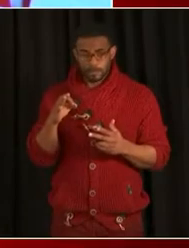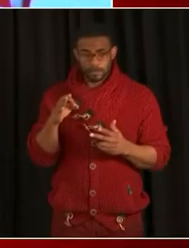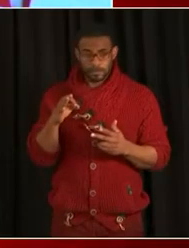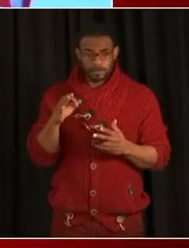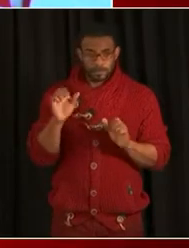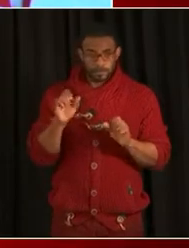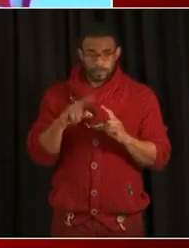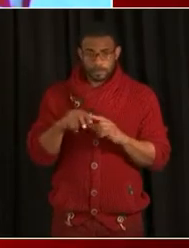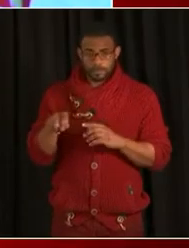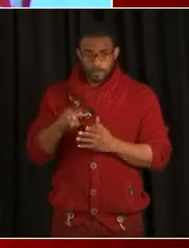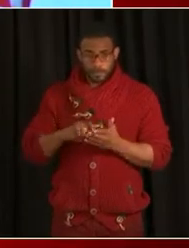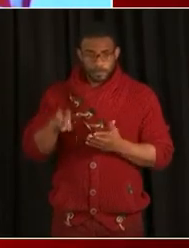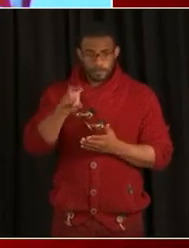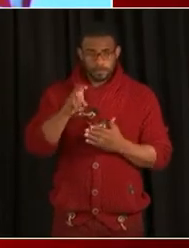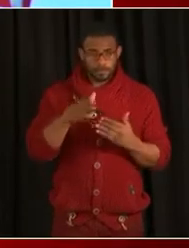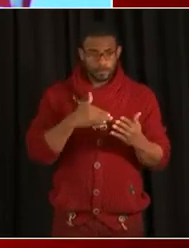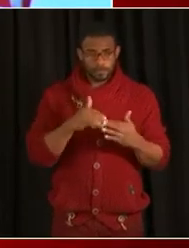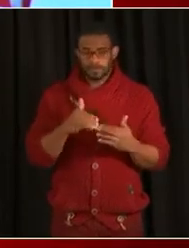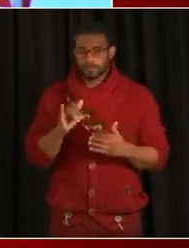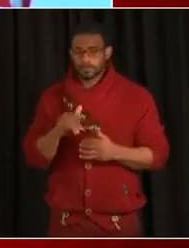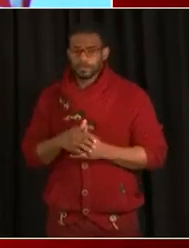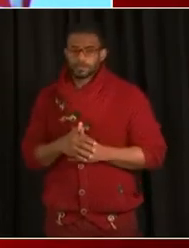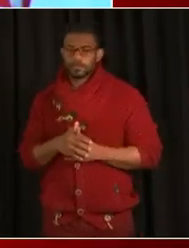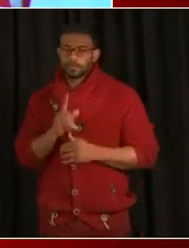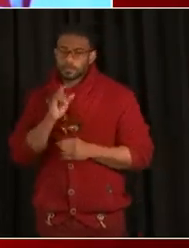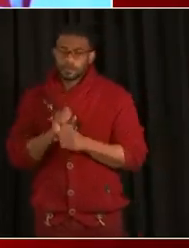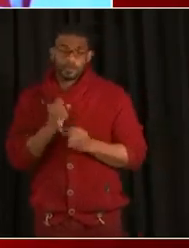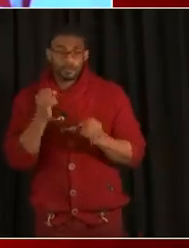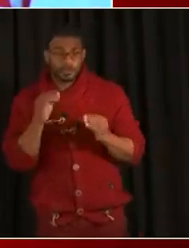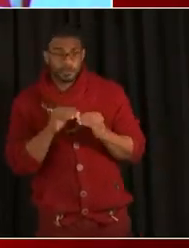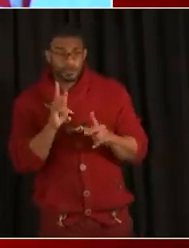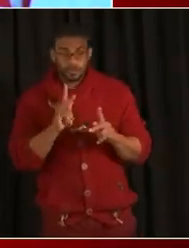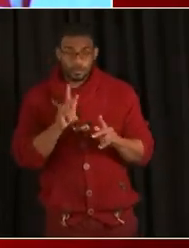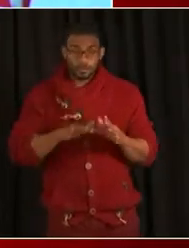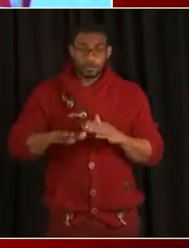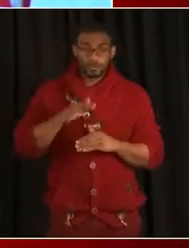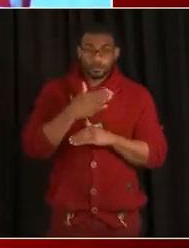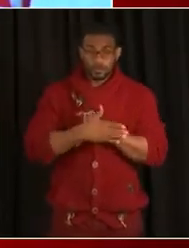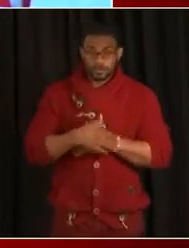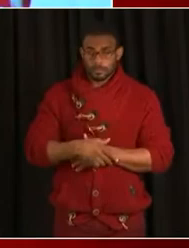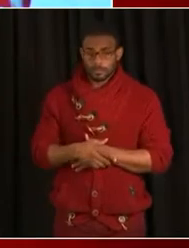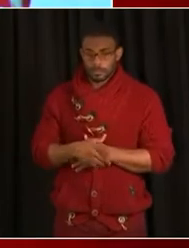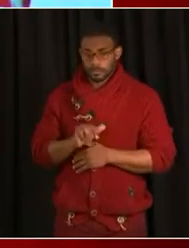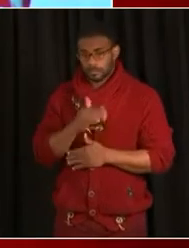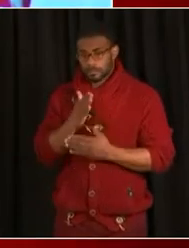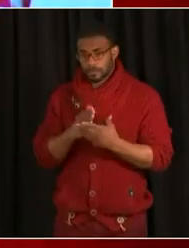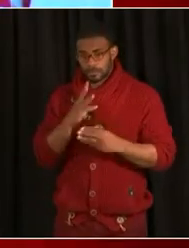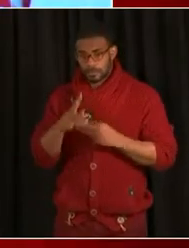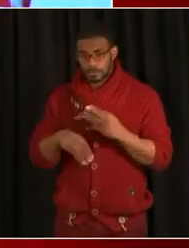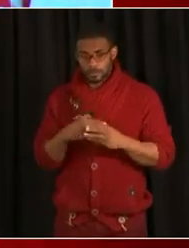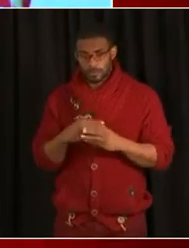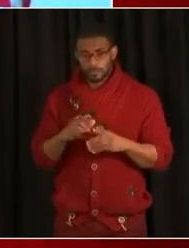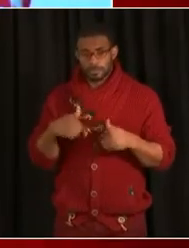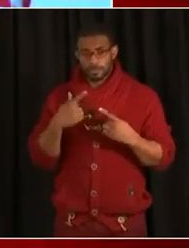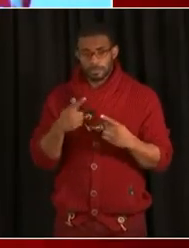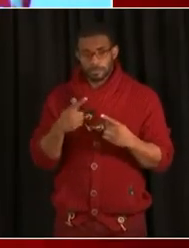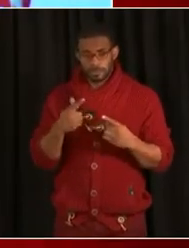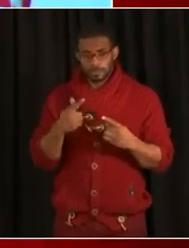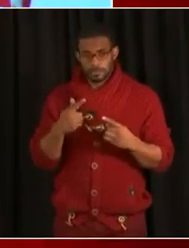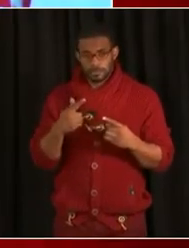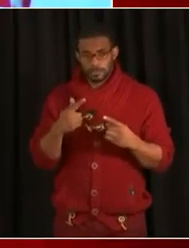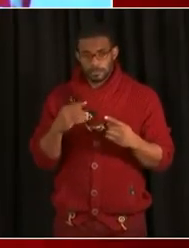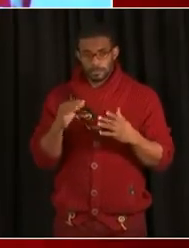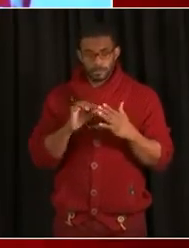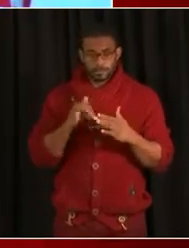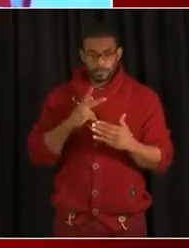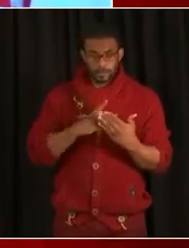of the ability to travel at night or whatnot. And actually, many more people around the country and in other parts of the world have been plugging into